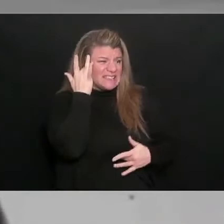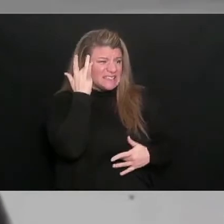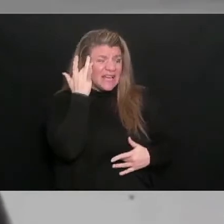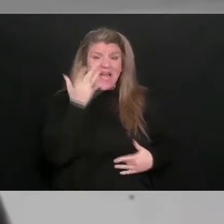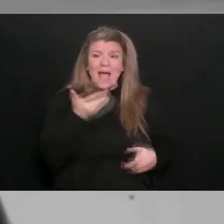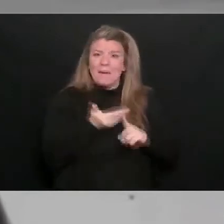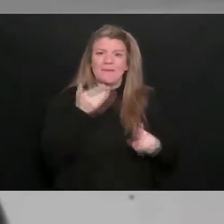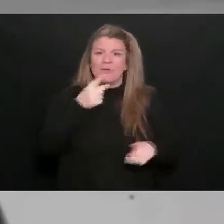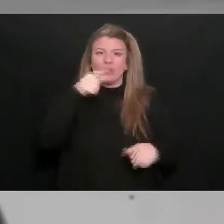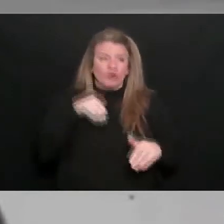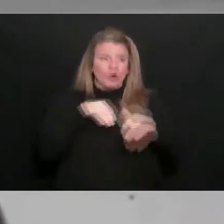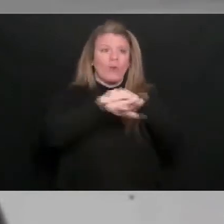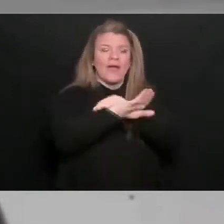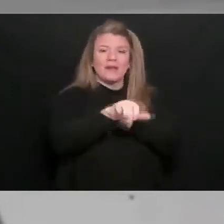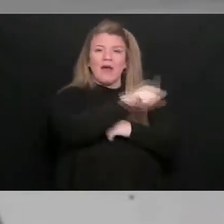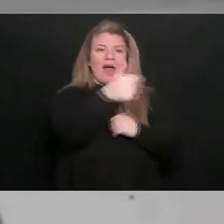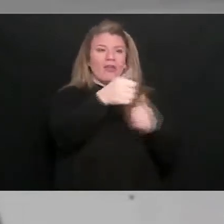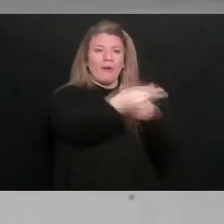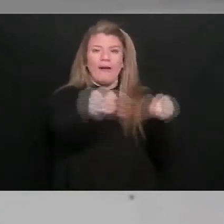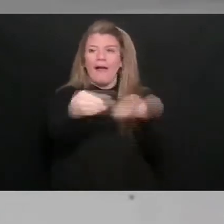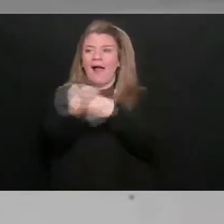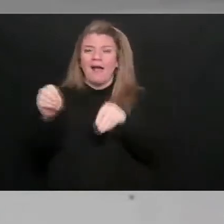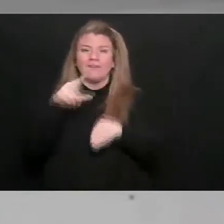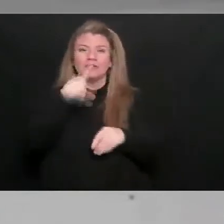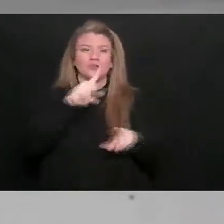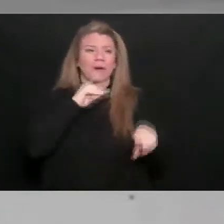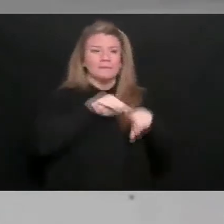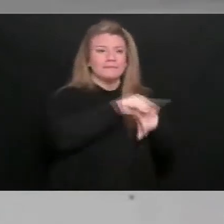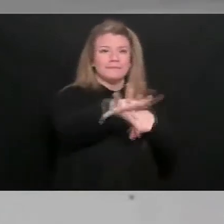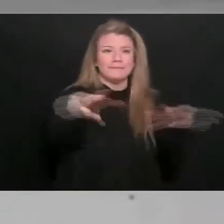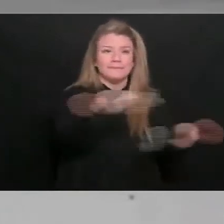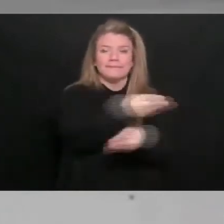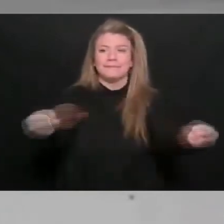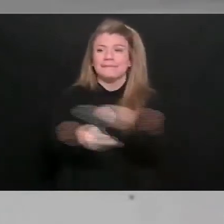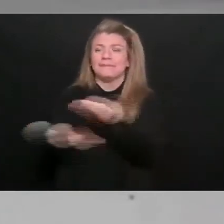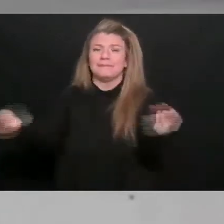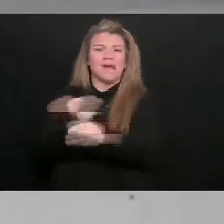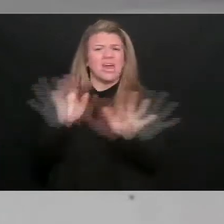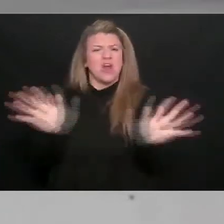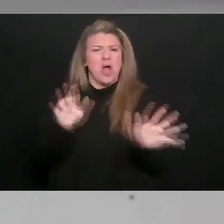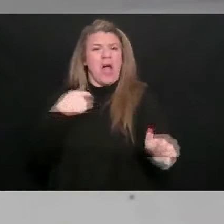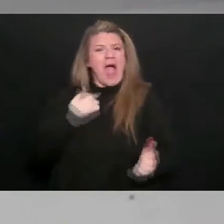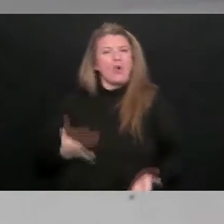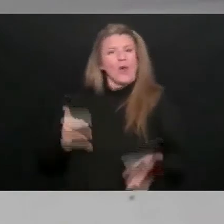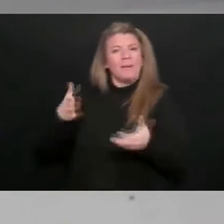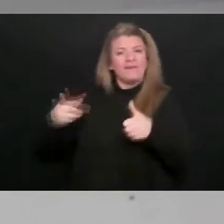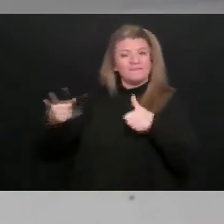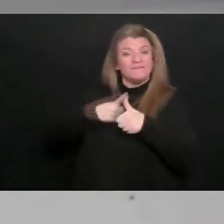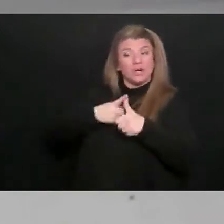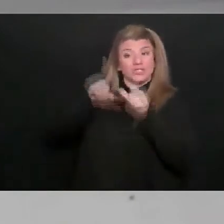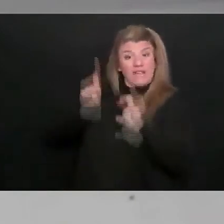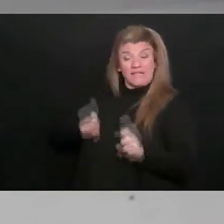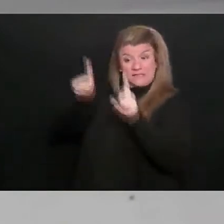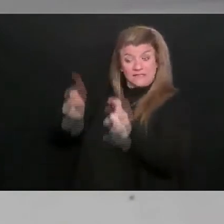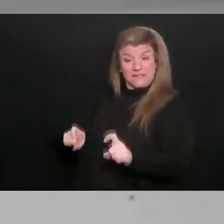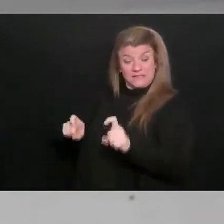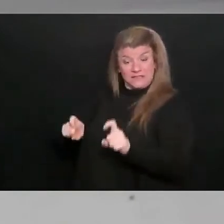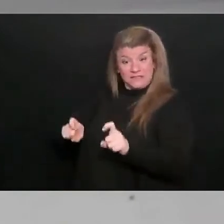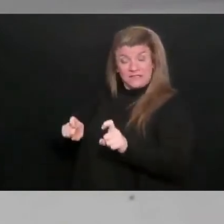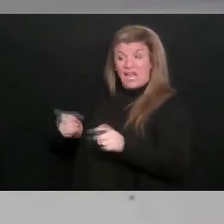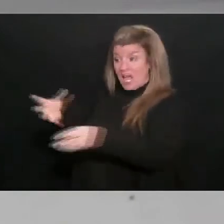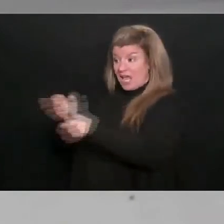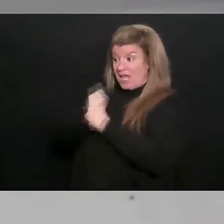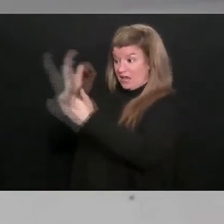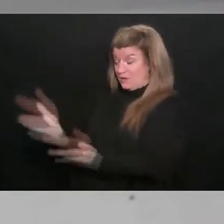expose other people at a primary care clinic or urgent care, I would recommend that they go get tested and then call their primary care doctor with